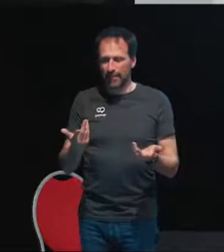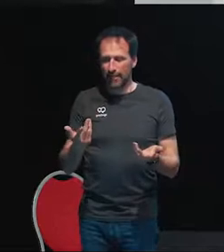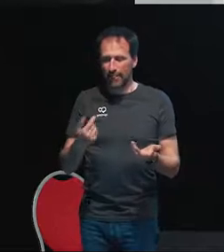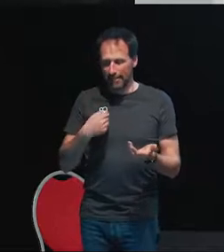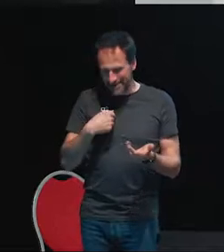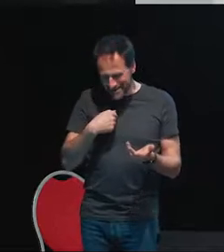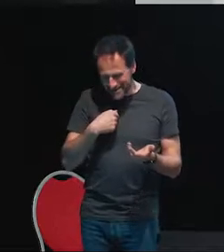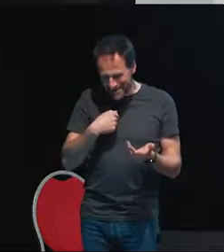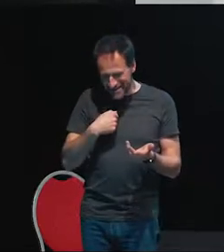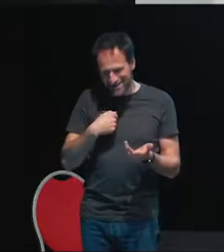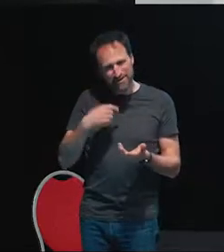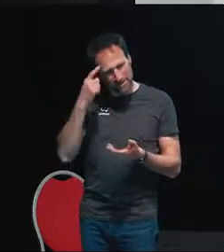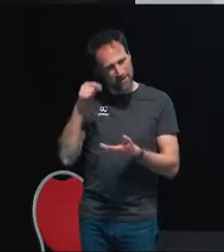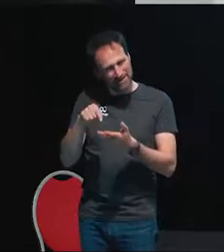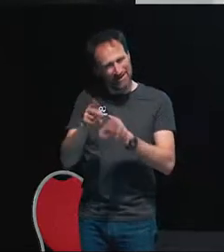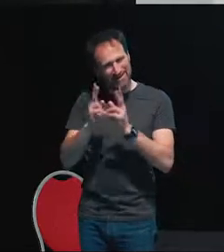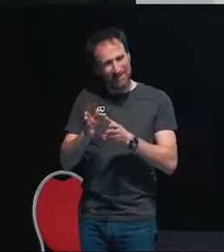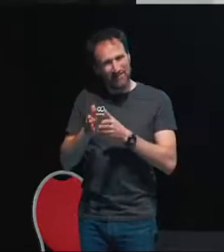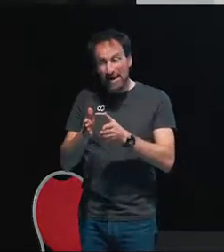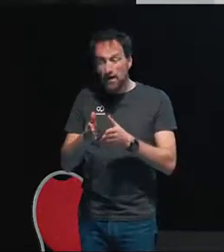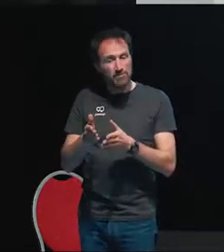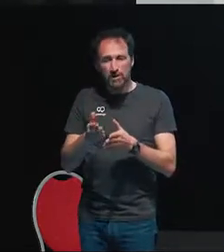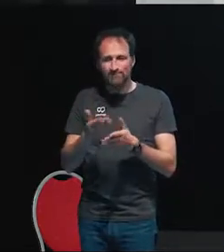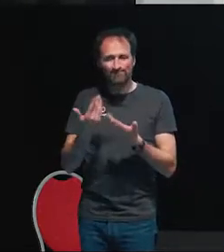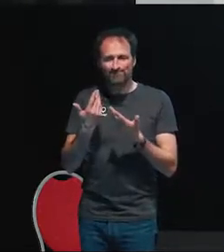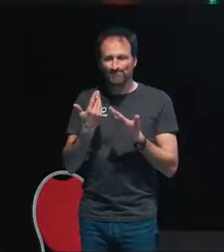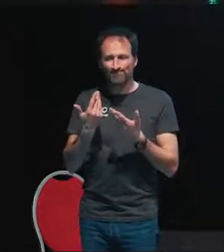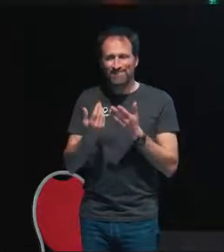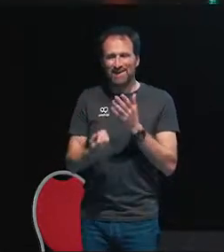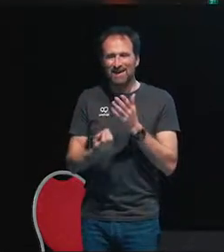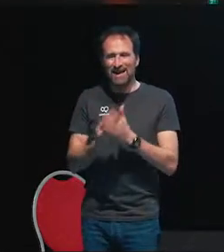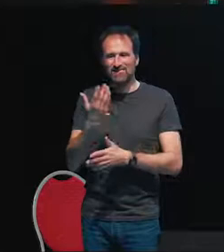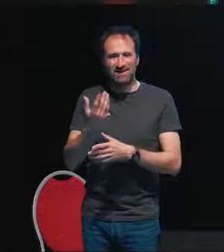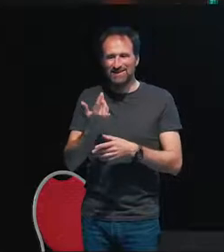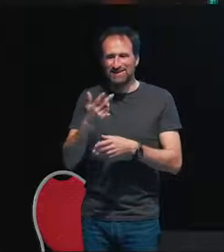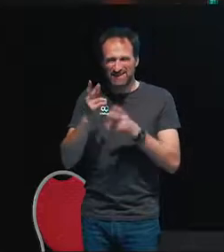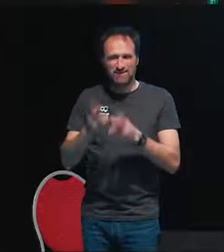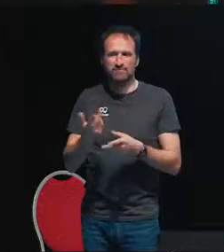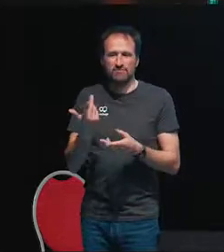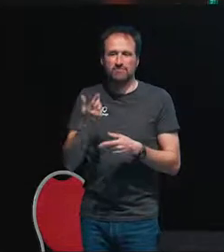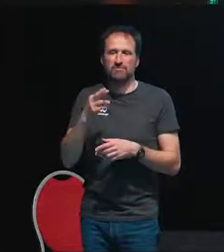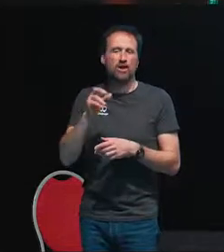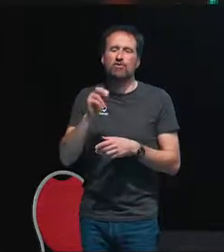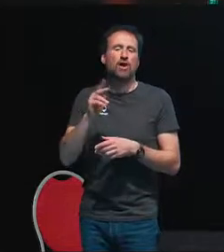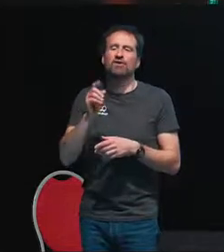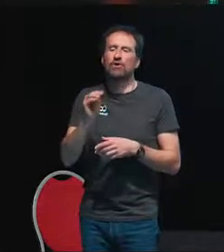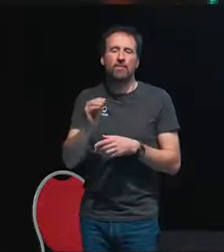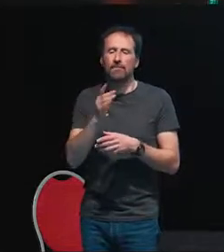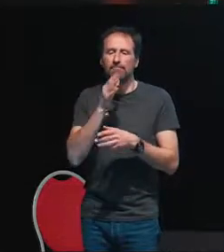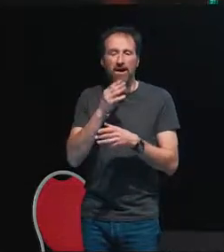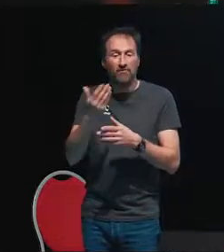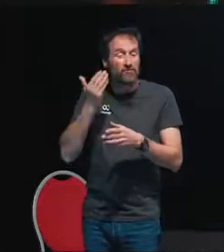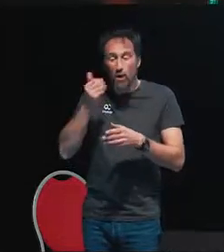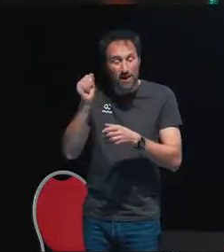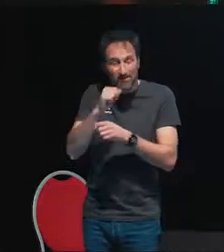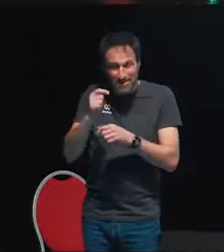was not gonna affect anything else resulted in a totally random bug you just could not possibly foresee and you